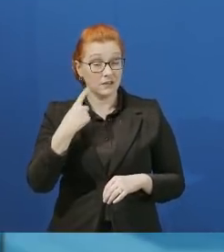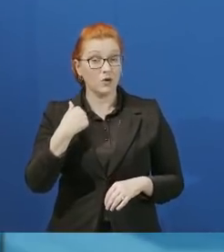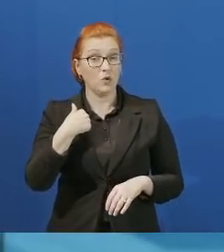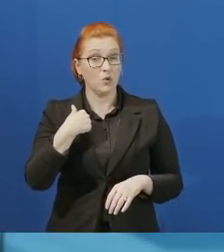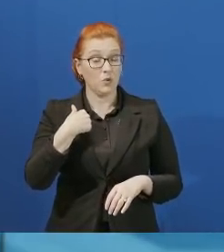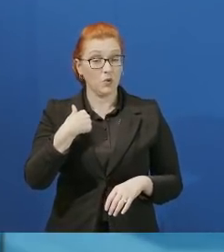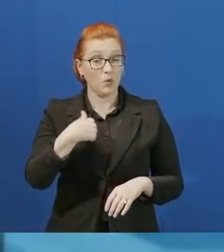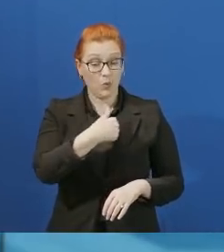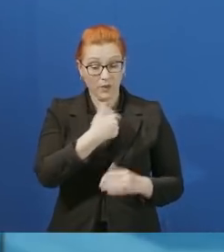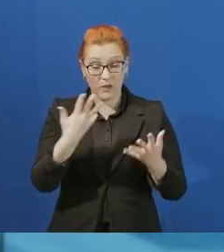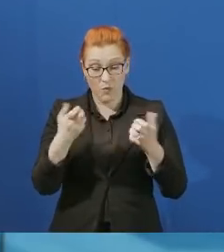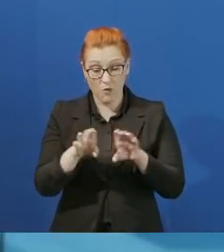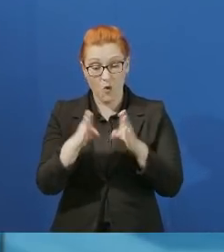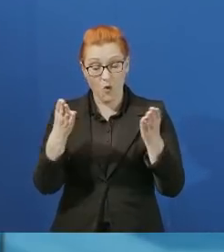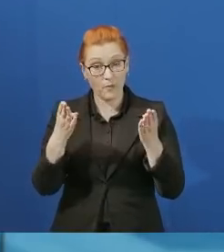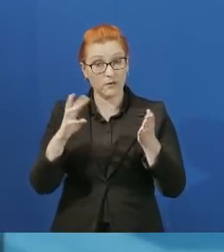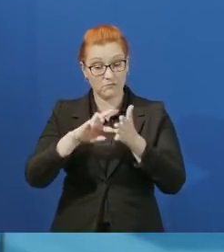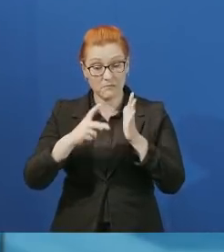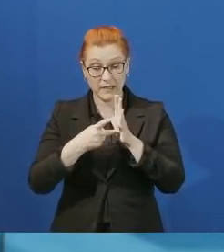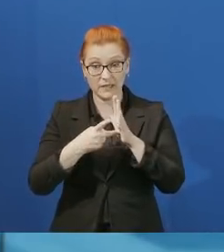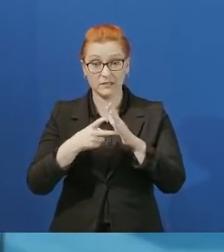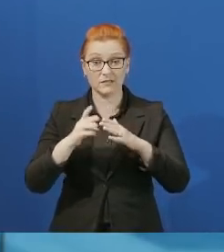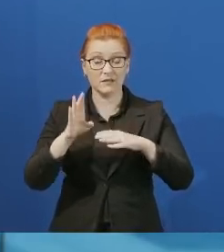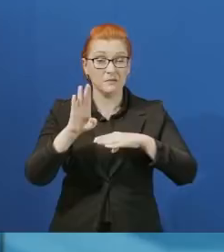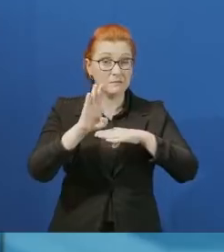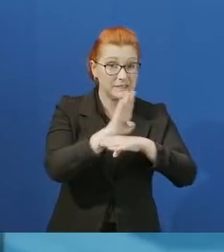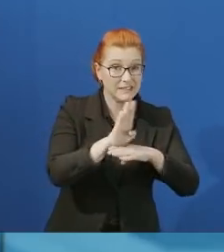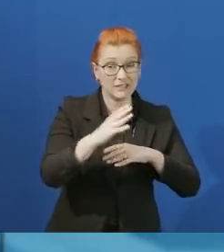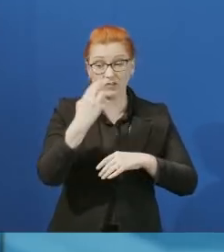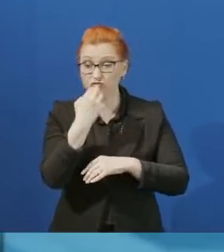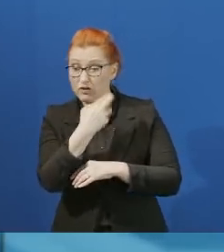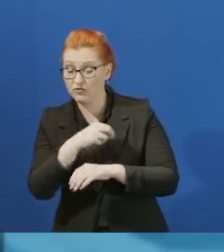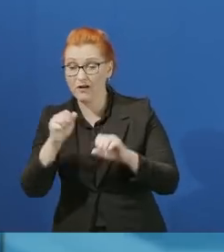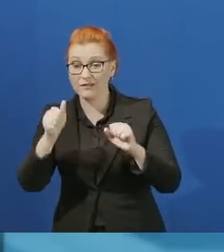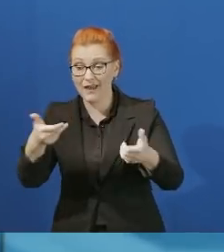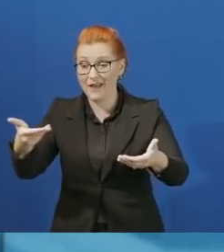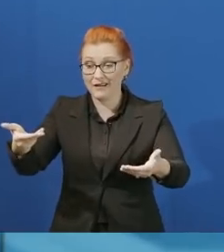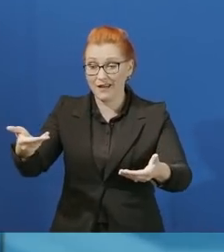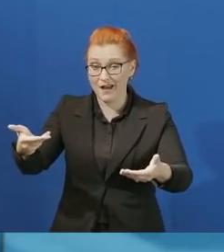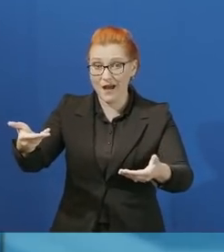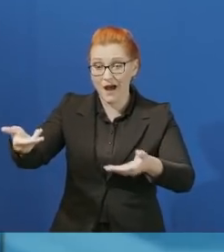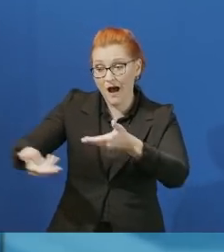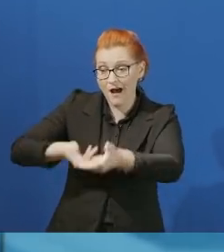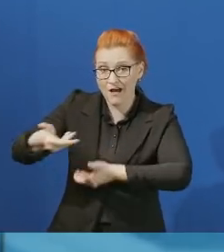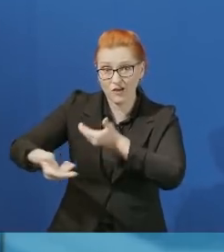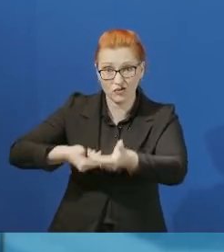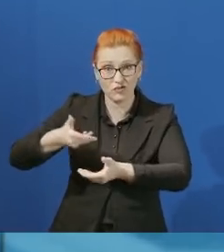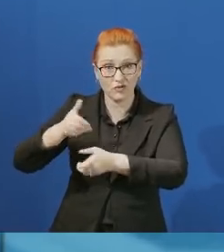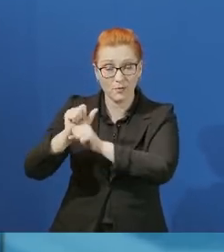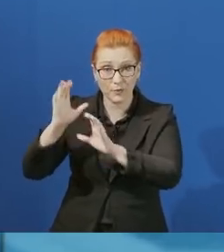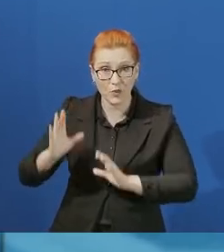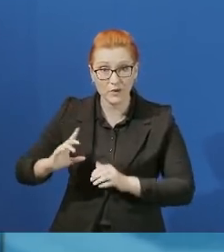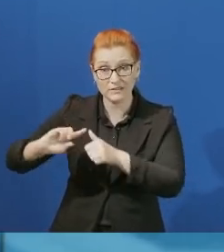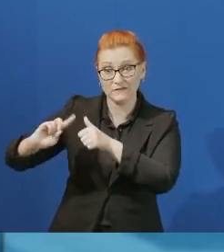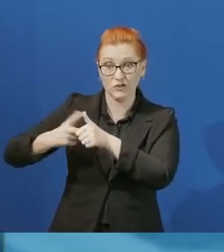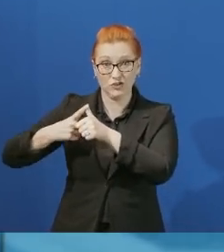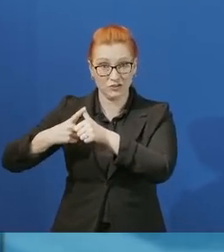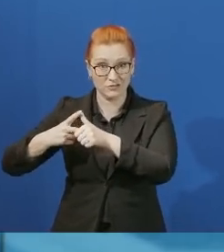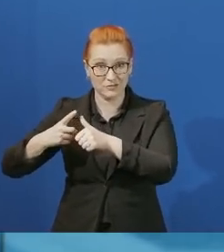and also have a pleasant consumer experience. So that's what you should expect first.